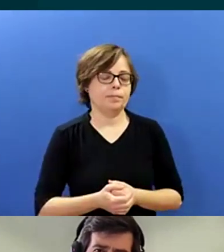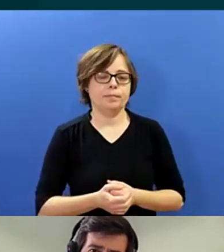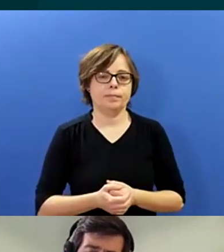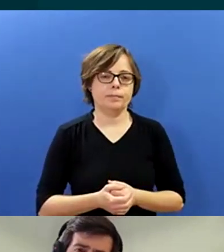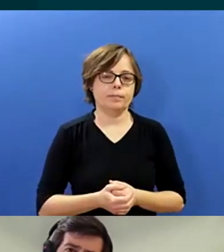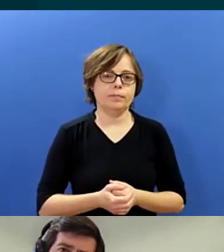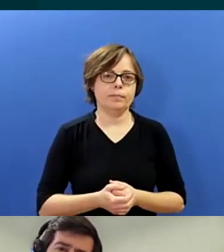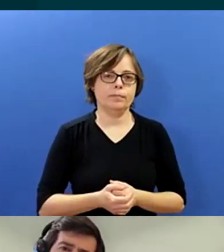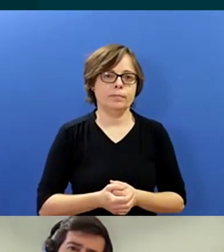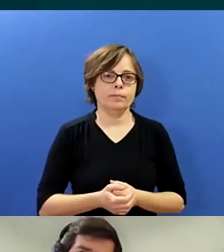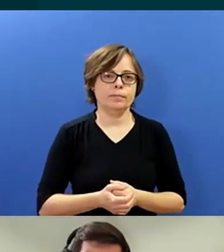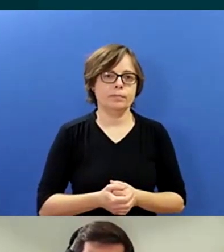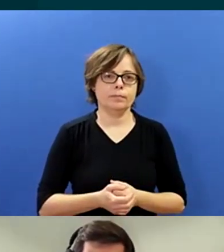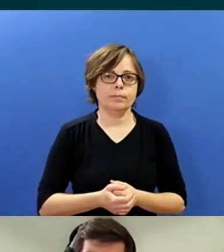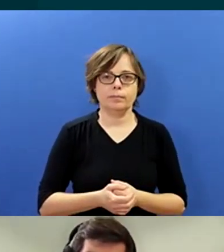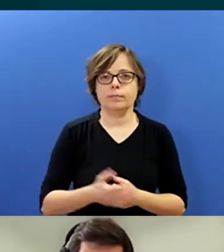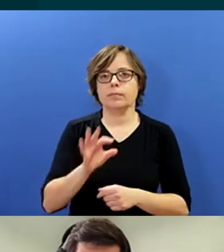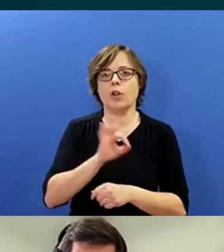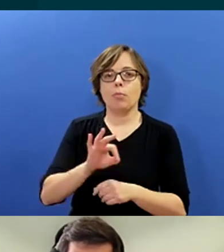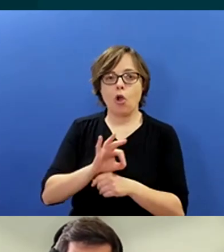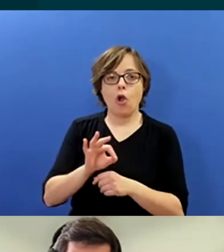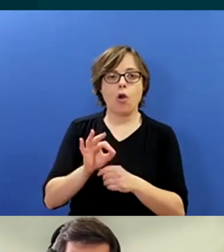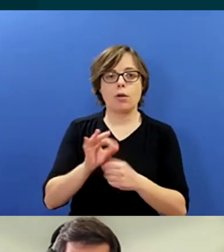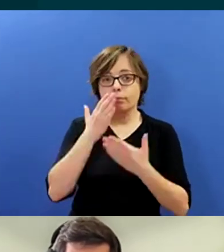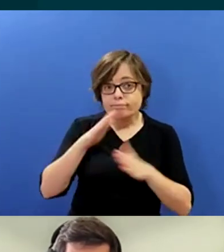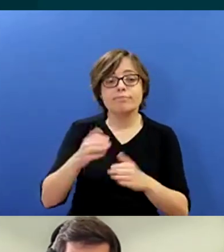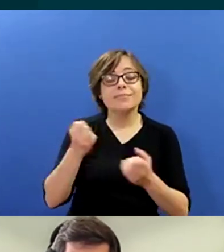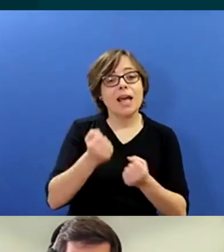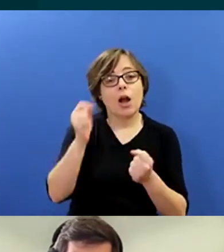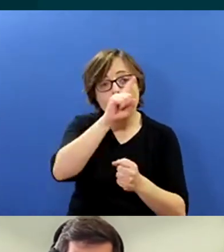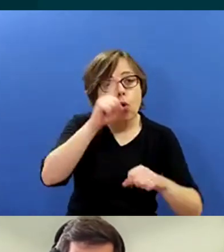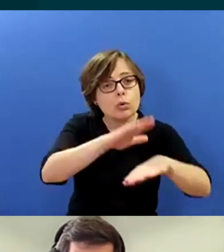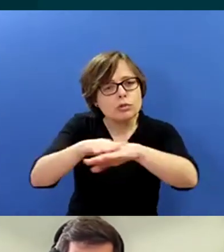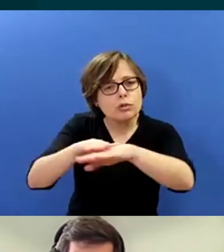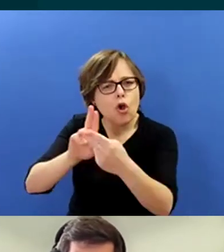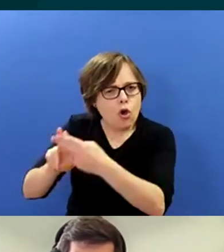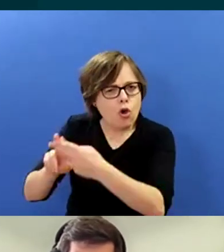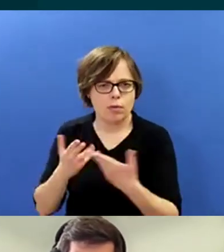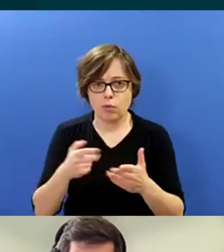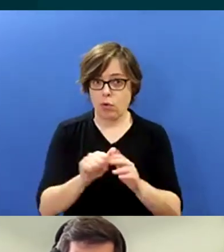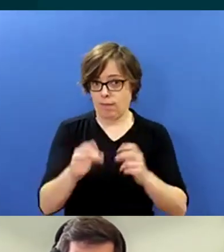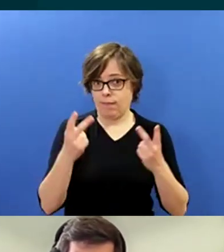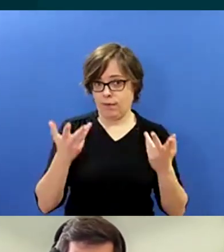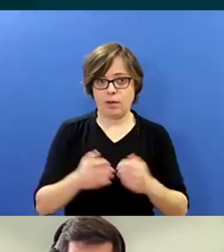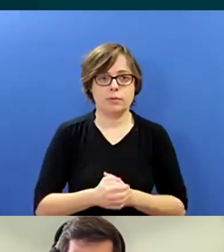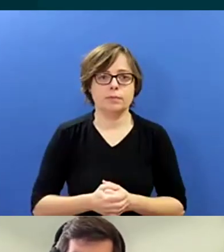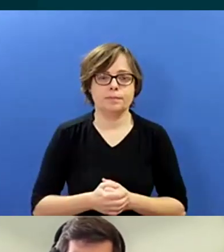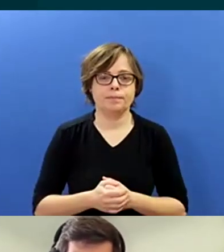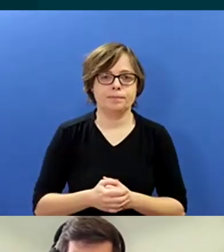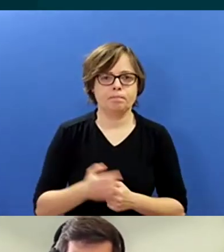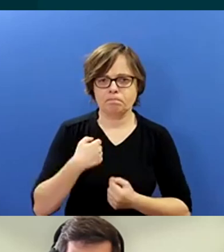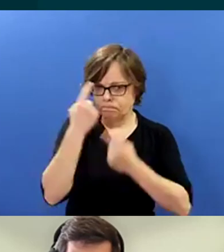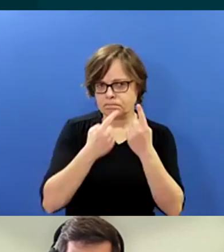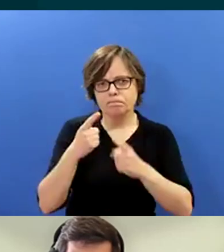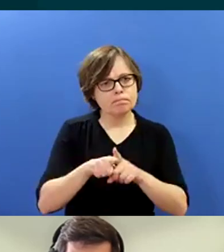So it's indeed very important, I think so as well, to go there where the people are